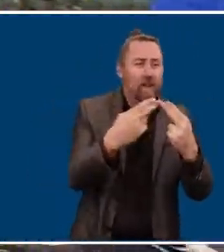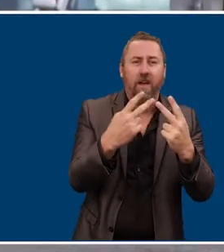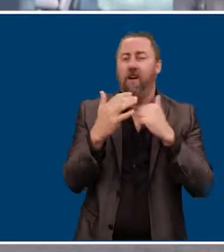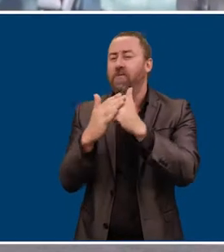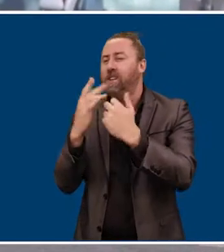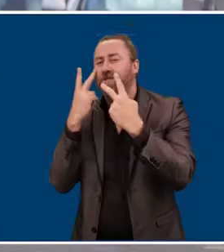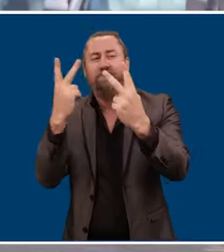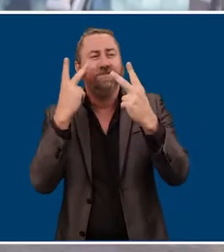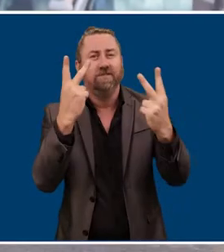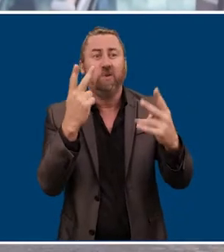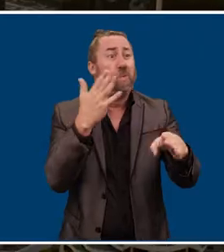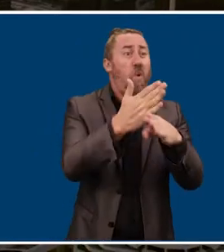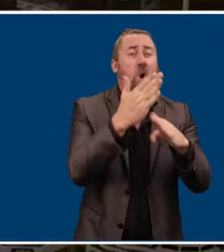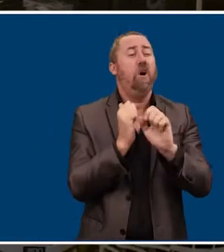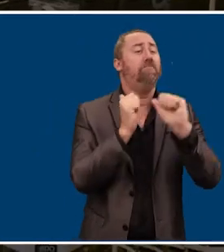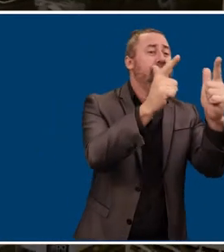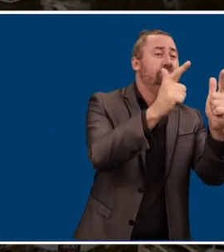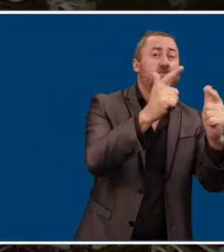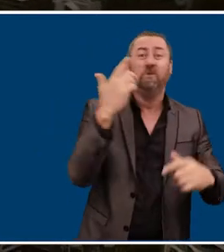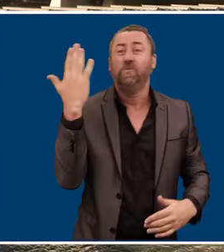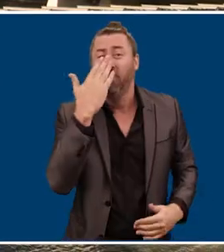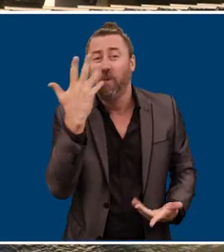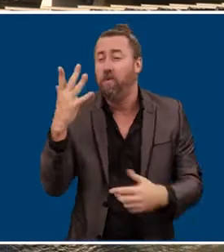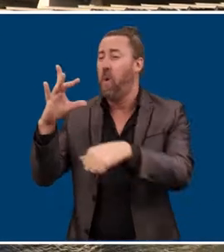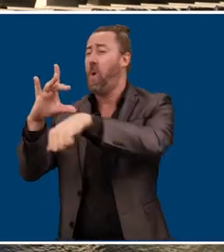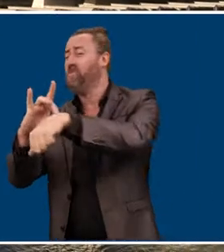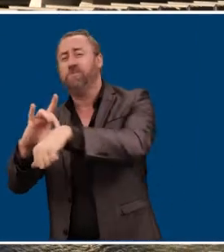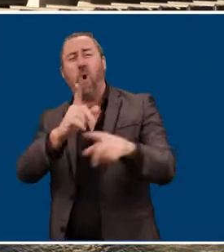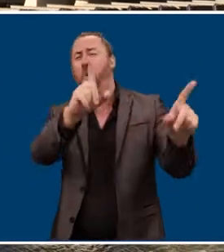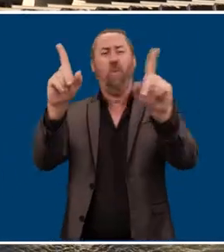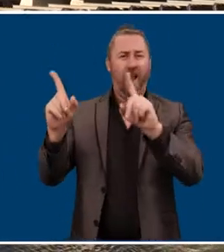friends, work, schools, and hospitals, to